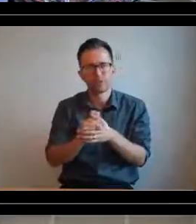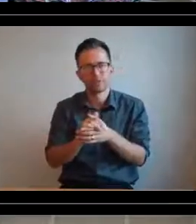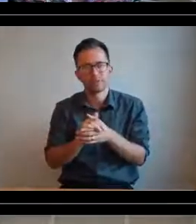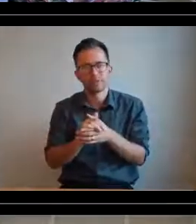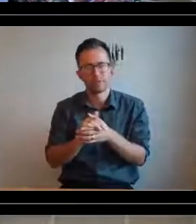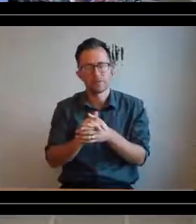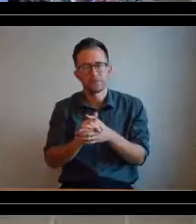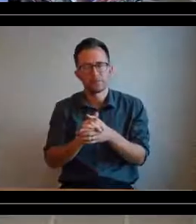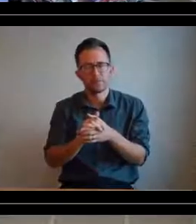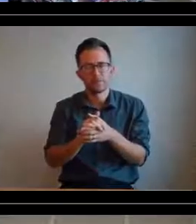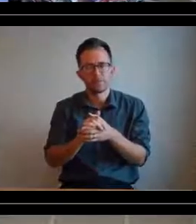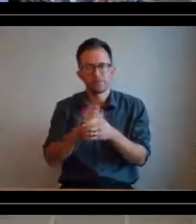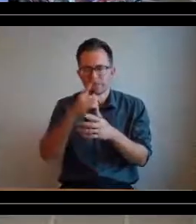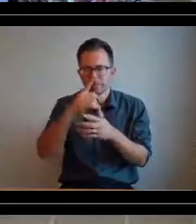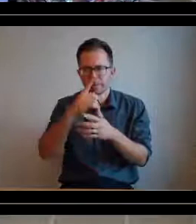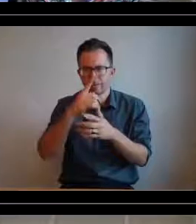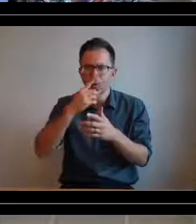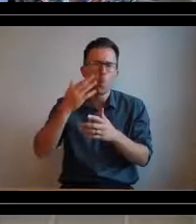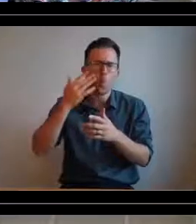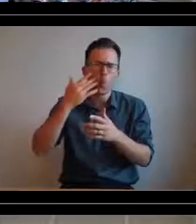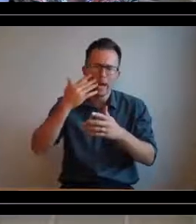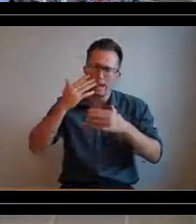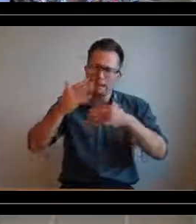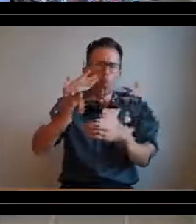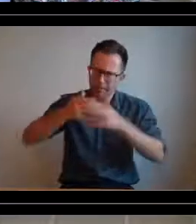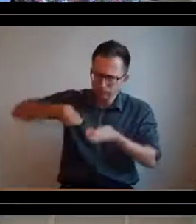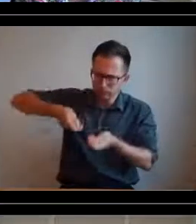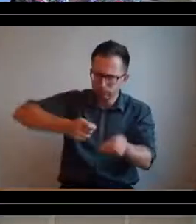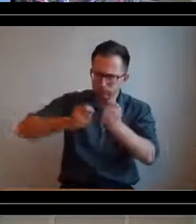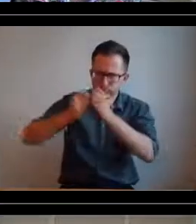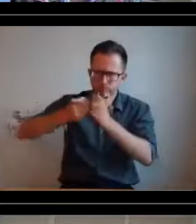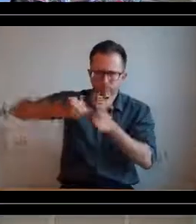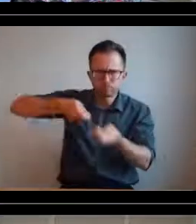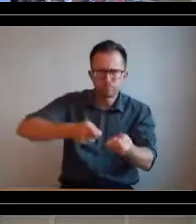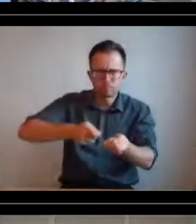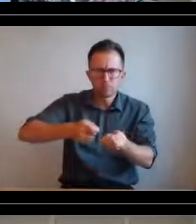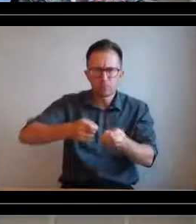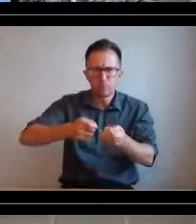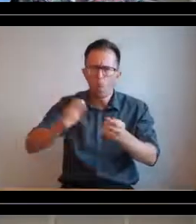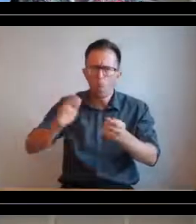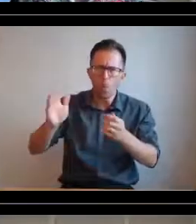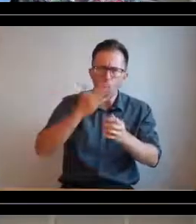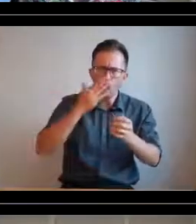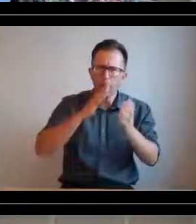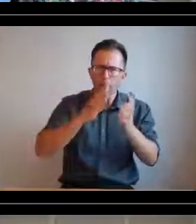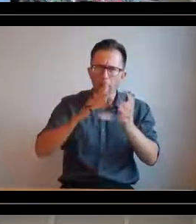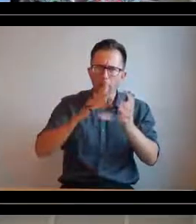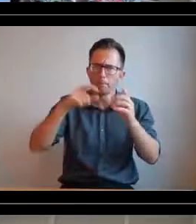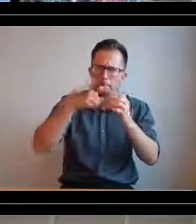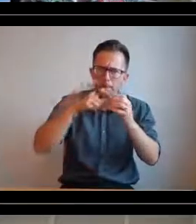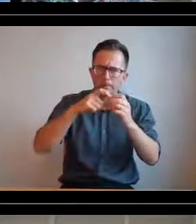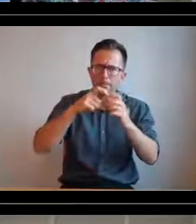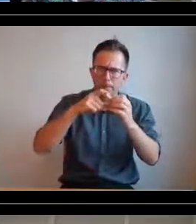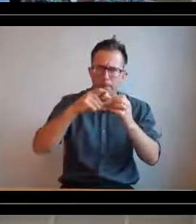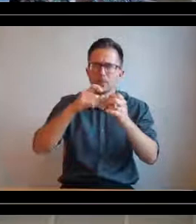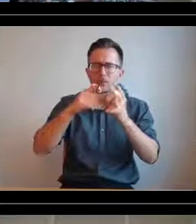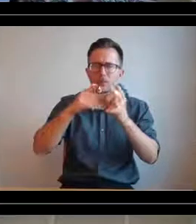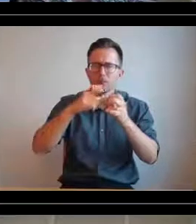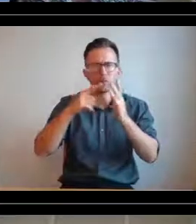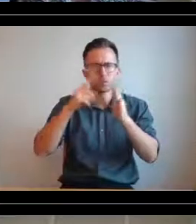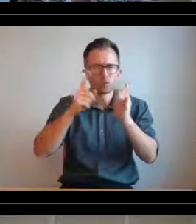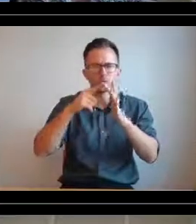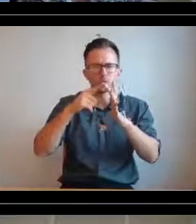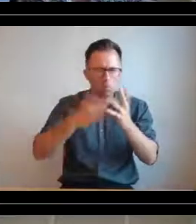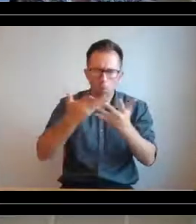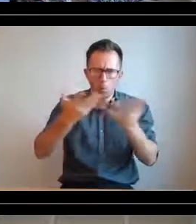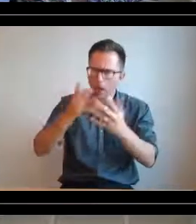where is the excavated material in Kent going on the new scheme, as there seem to be very few places